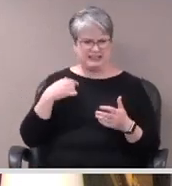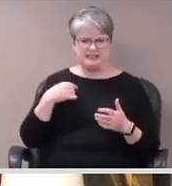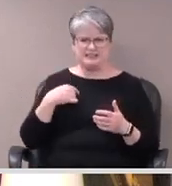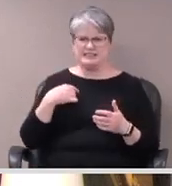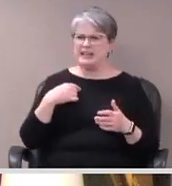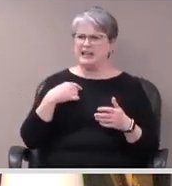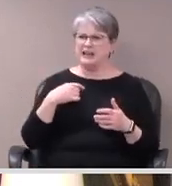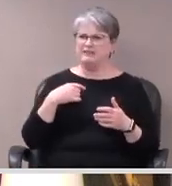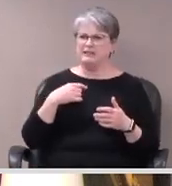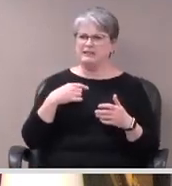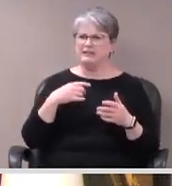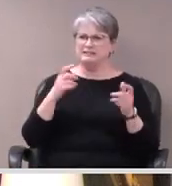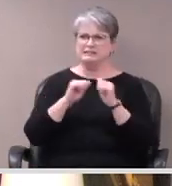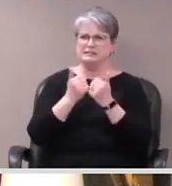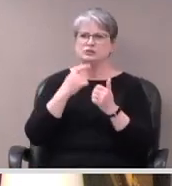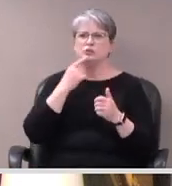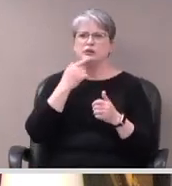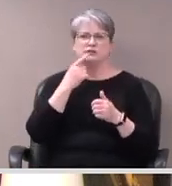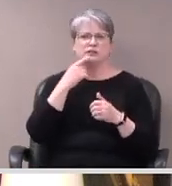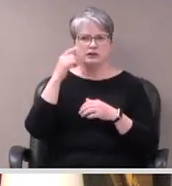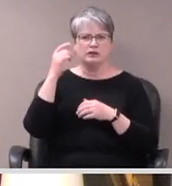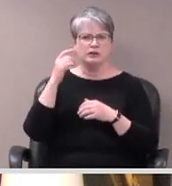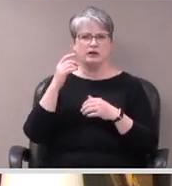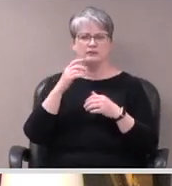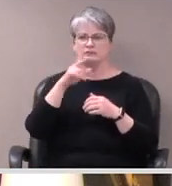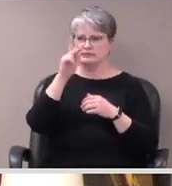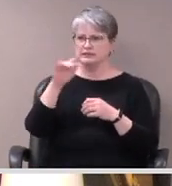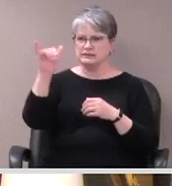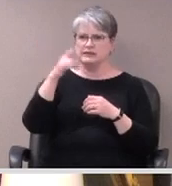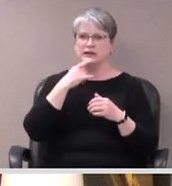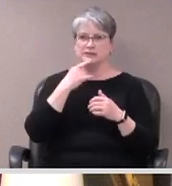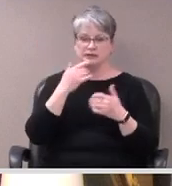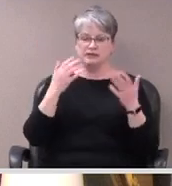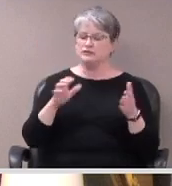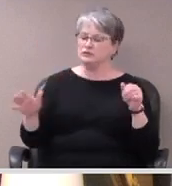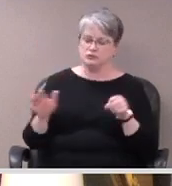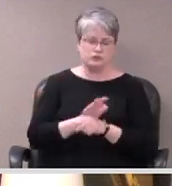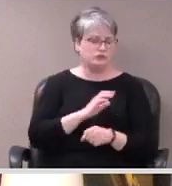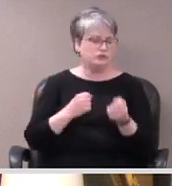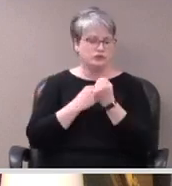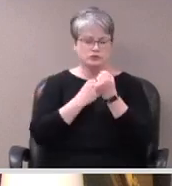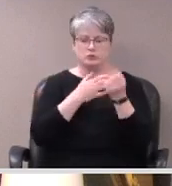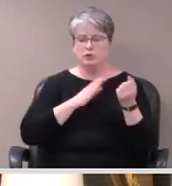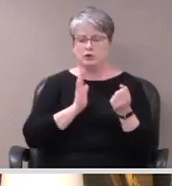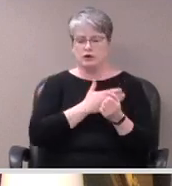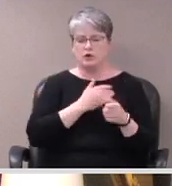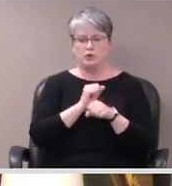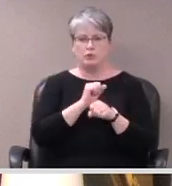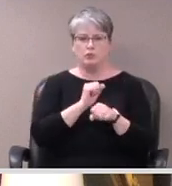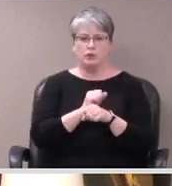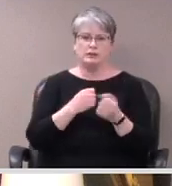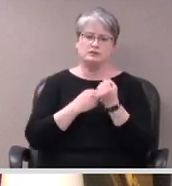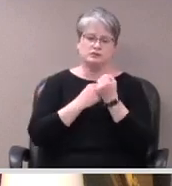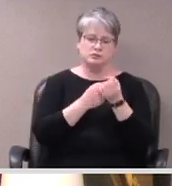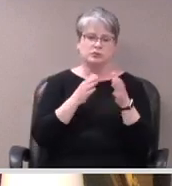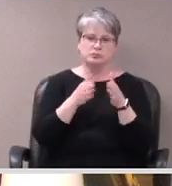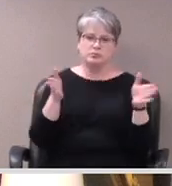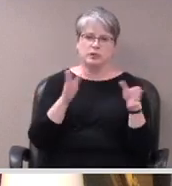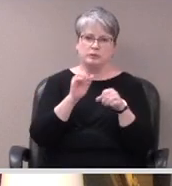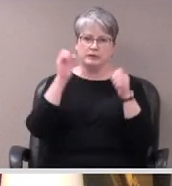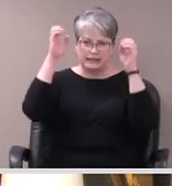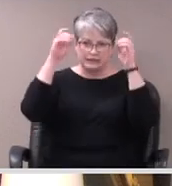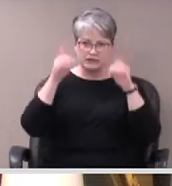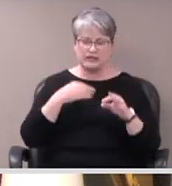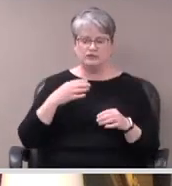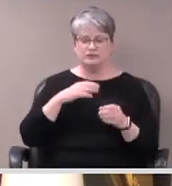very clear in our discussion, and I'm sure in his speech tonight, that he's fully supportive of our work in JCPS and supporting public education and